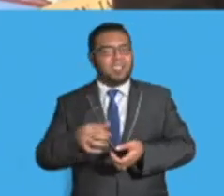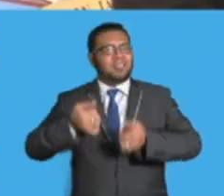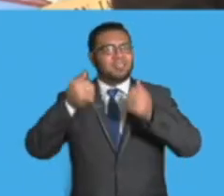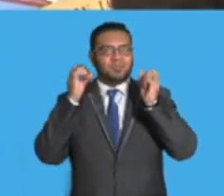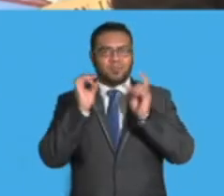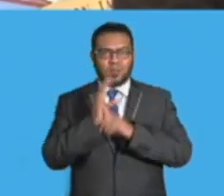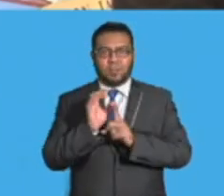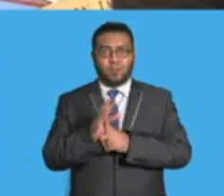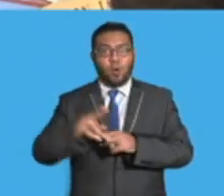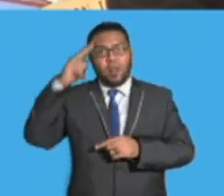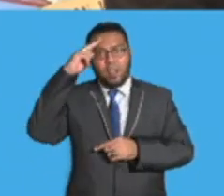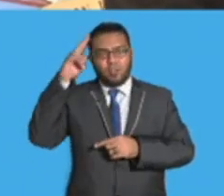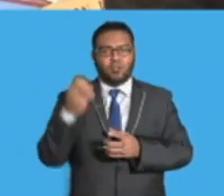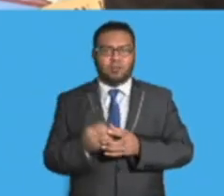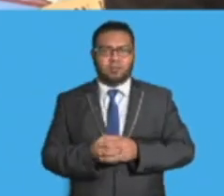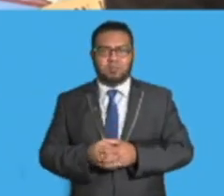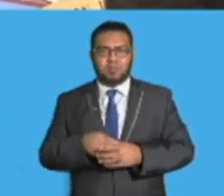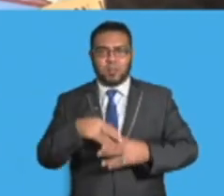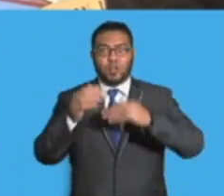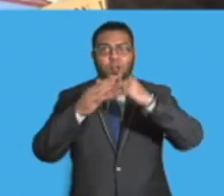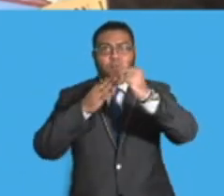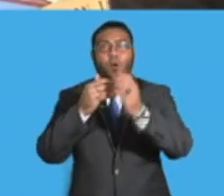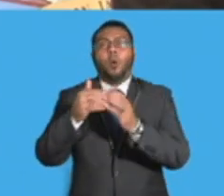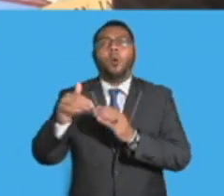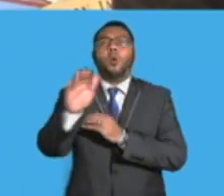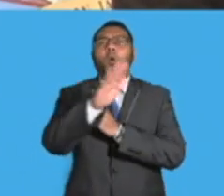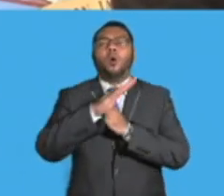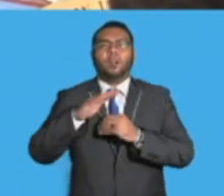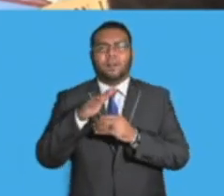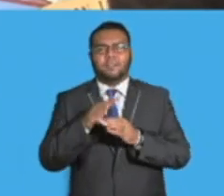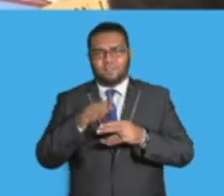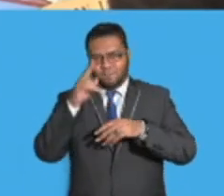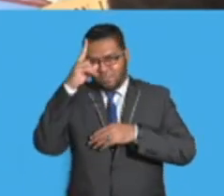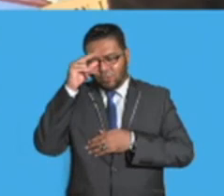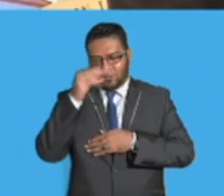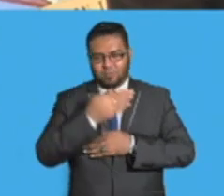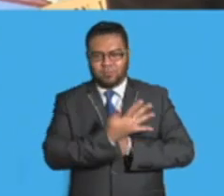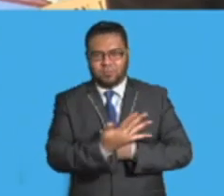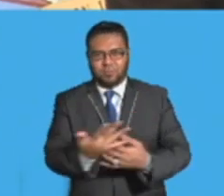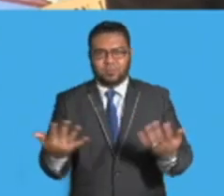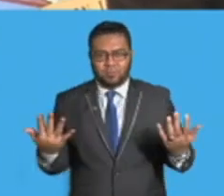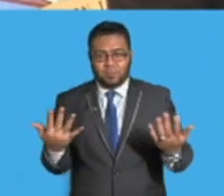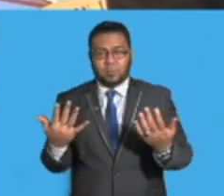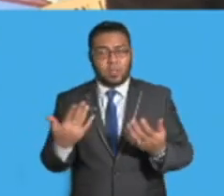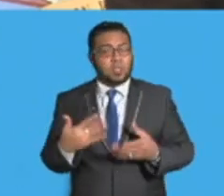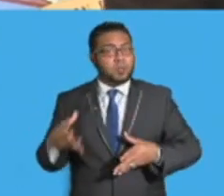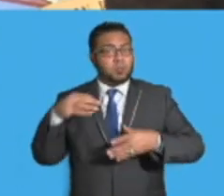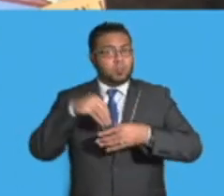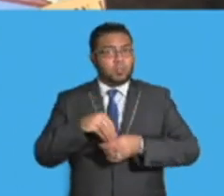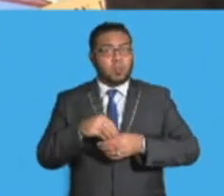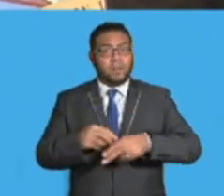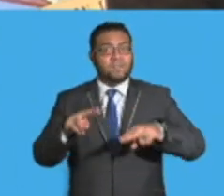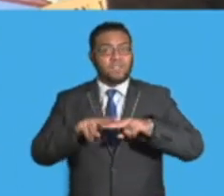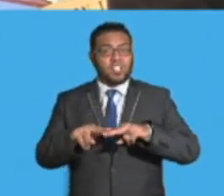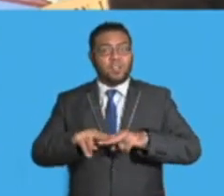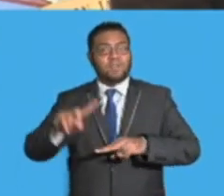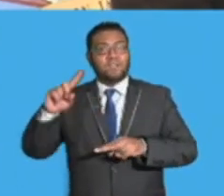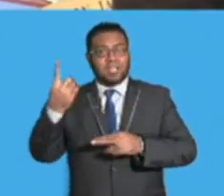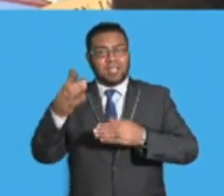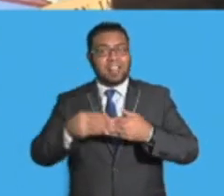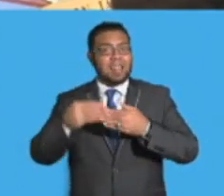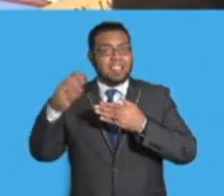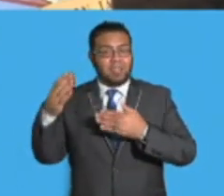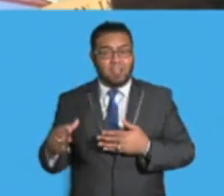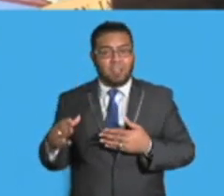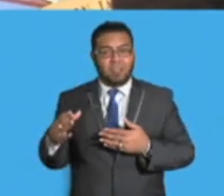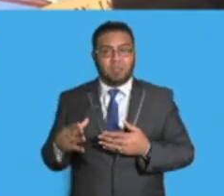national building by all Fijians. The journey to success has been initiated by our Fiji First leader through the introduction of key